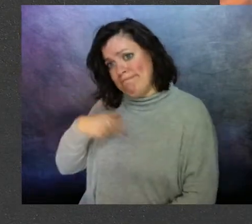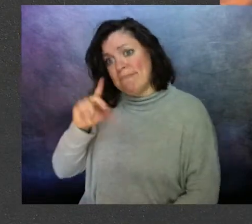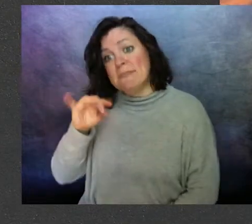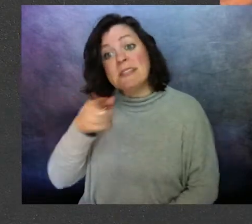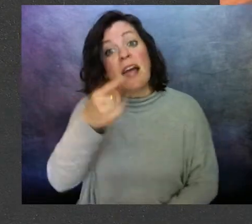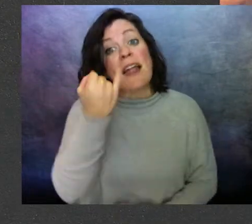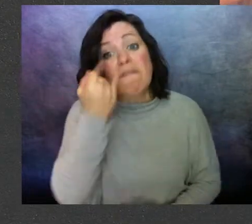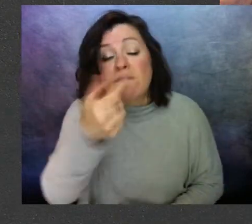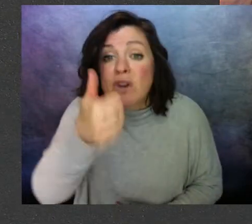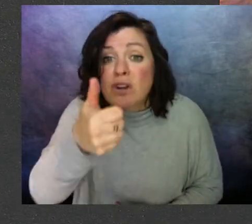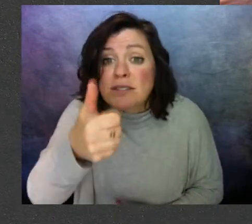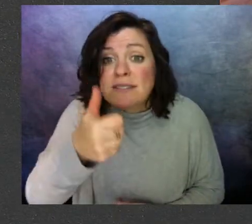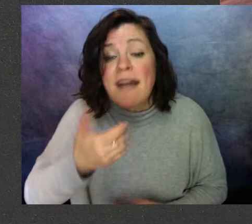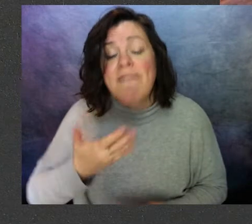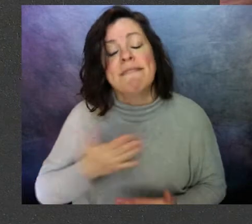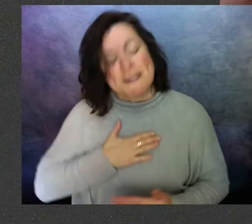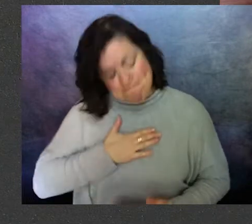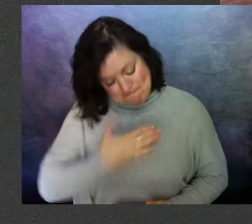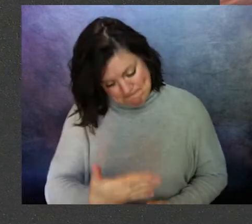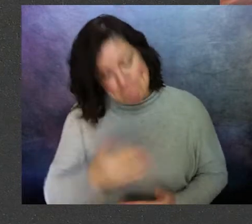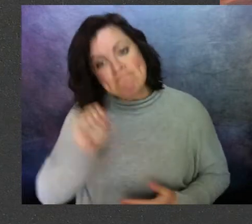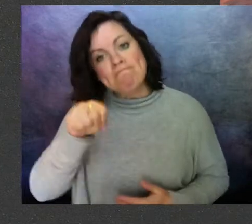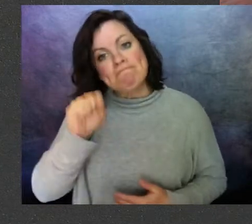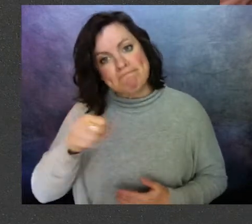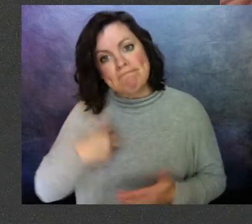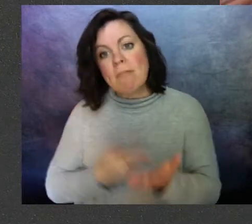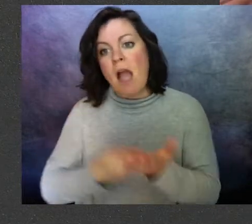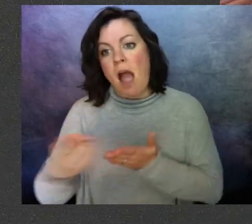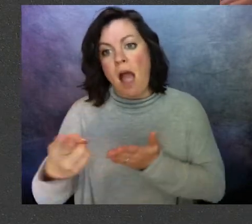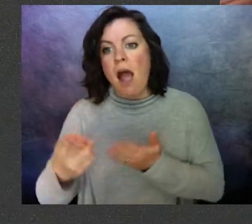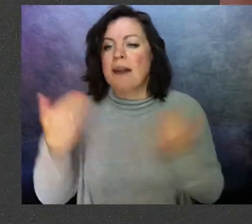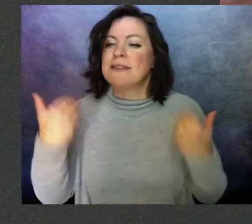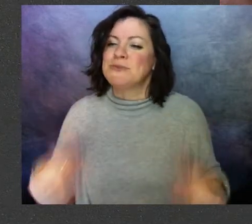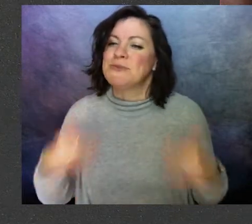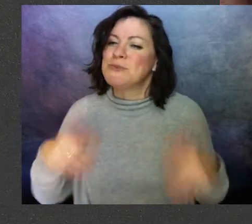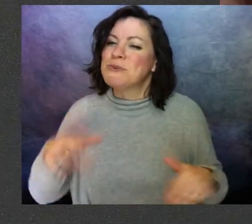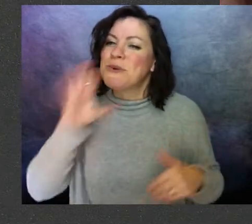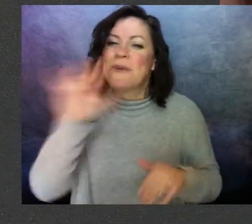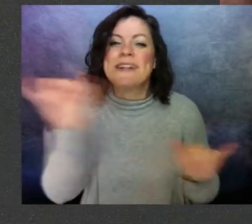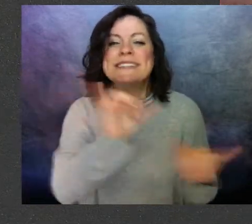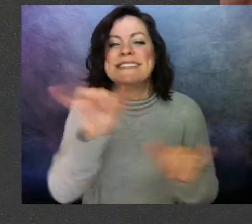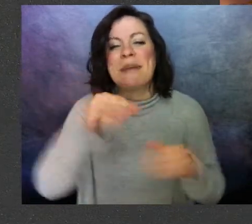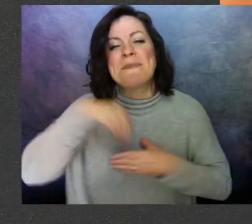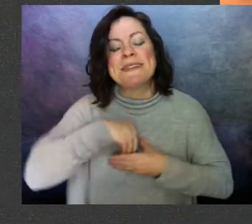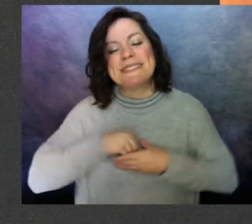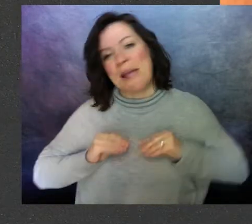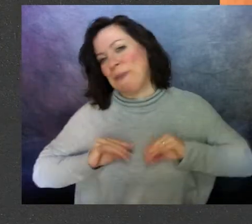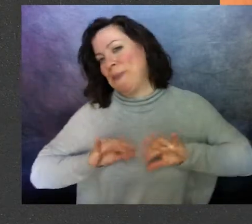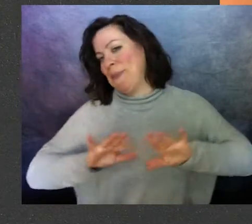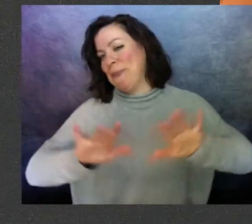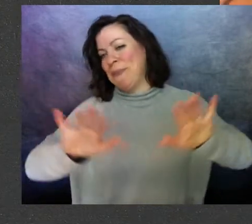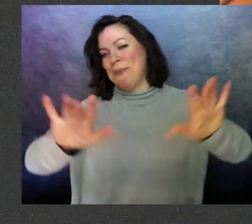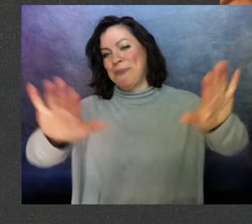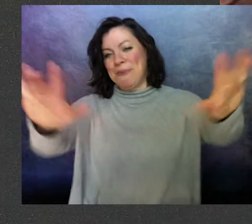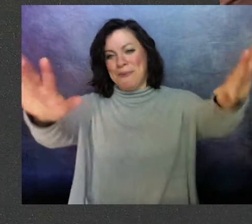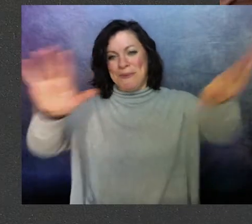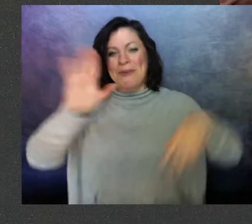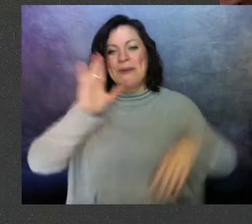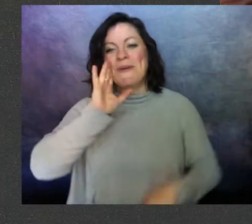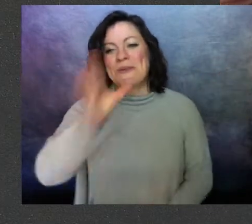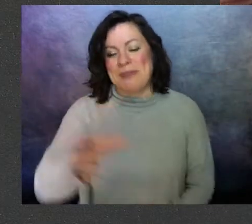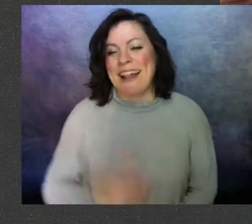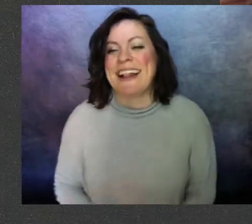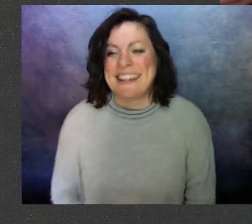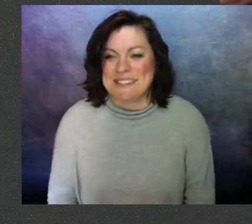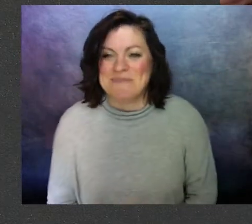you're honest inside, it helps you to glow like a luminary. And we got to practice using a bookmark. So now you